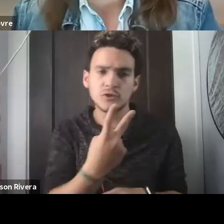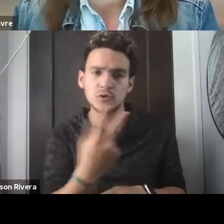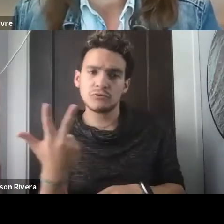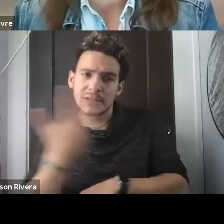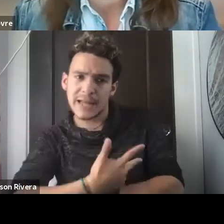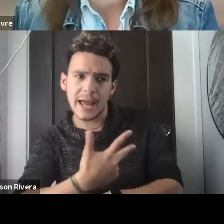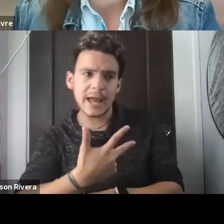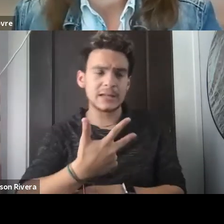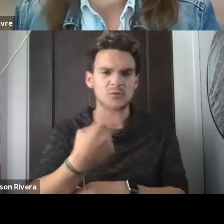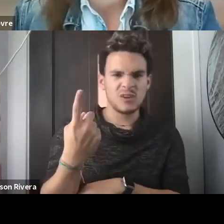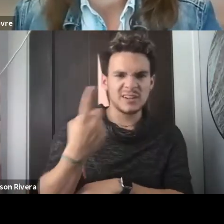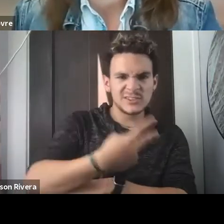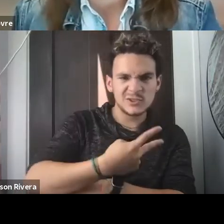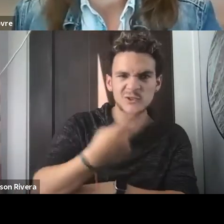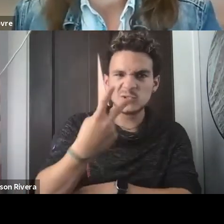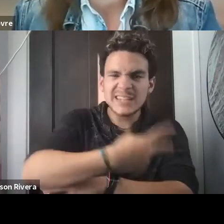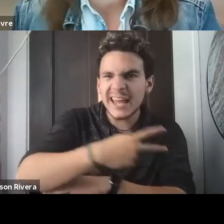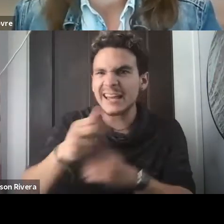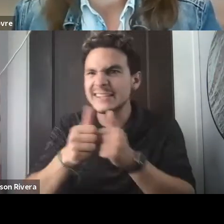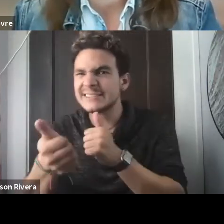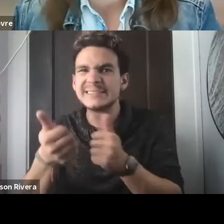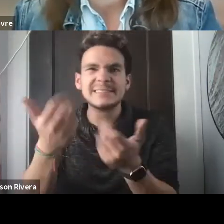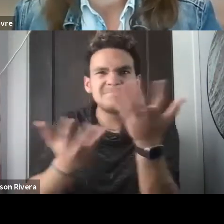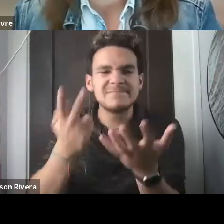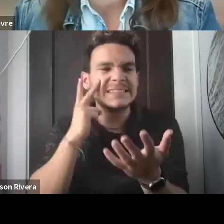in, 1 or 2 days out of the office. And I think